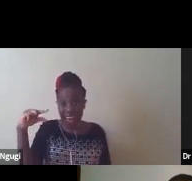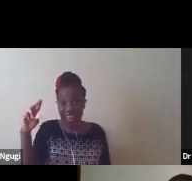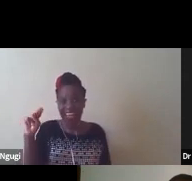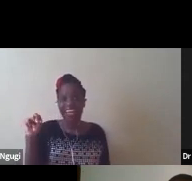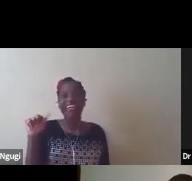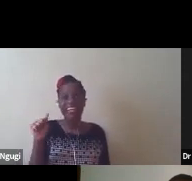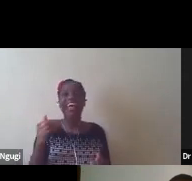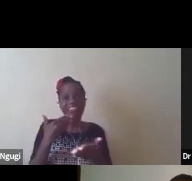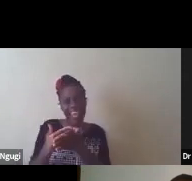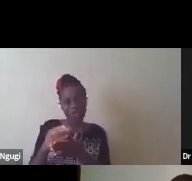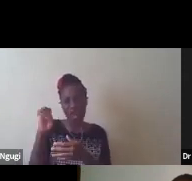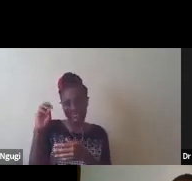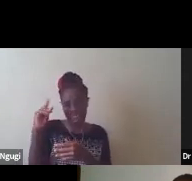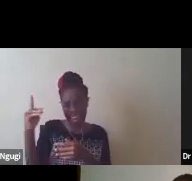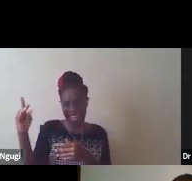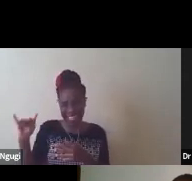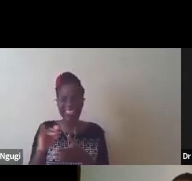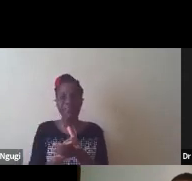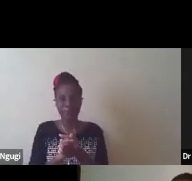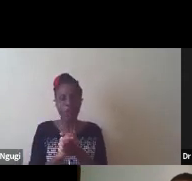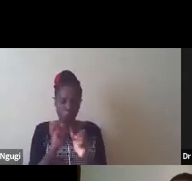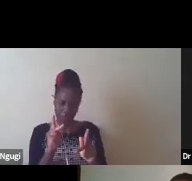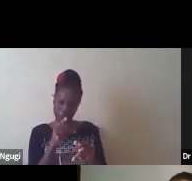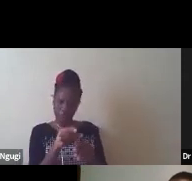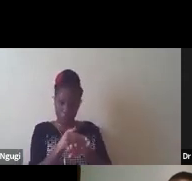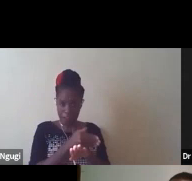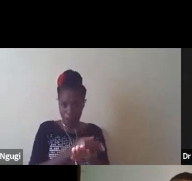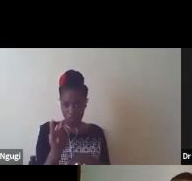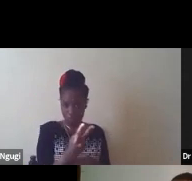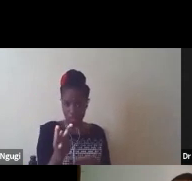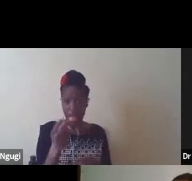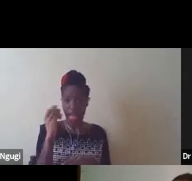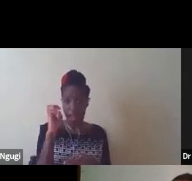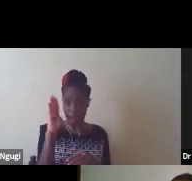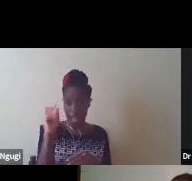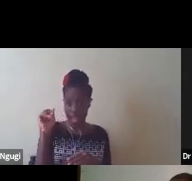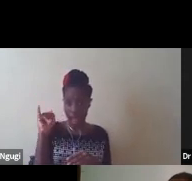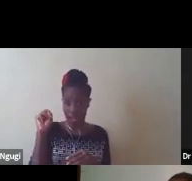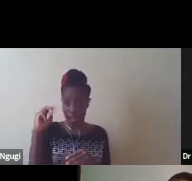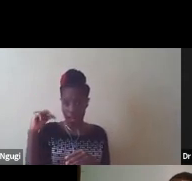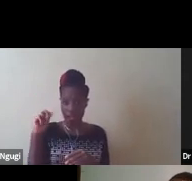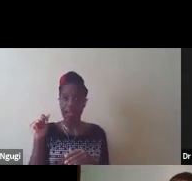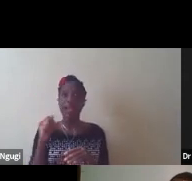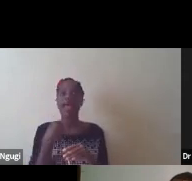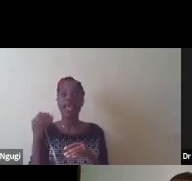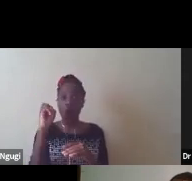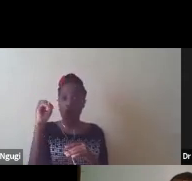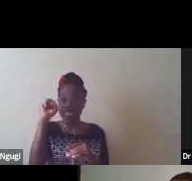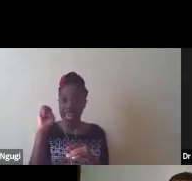Thank you, Eddie. I know there's a lot of what Dr. Baingana and Dr. Osei have really shared from, of course, our theme being